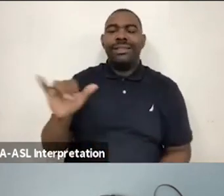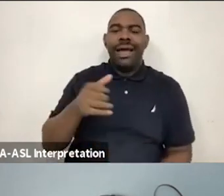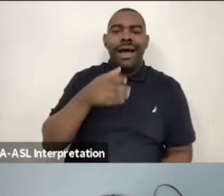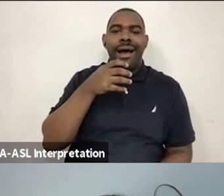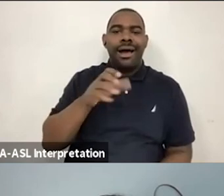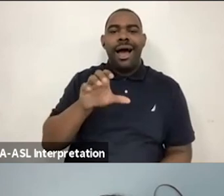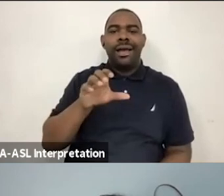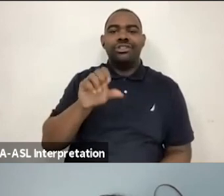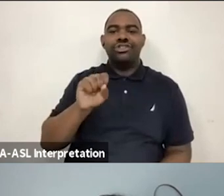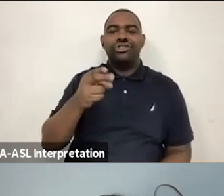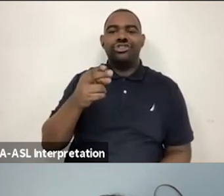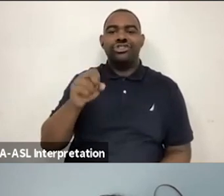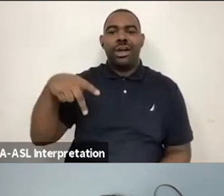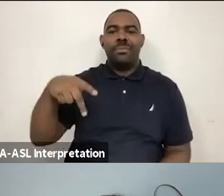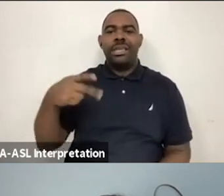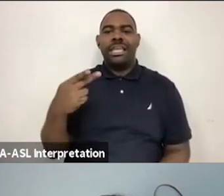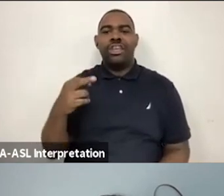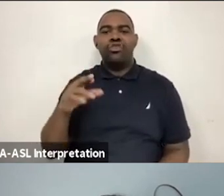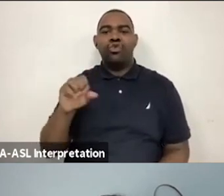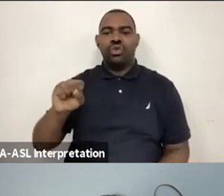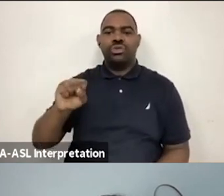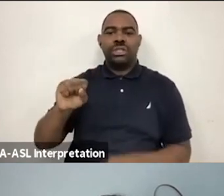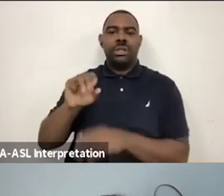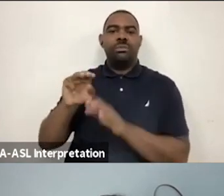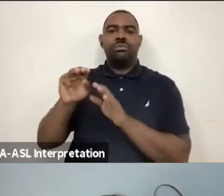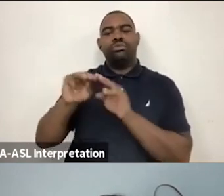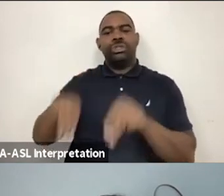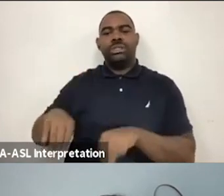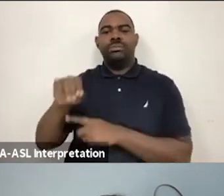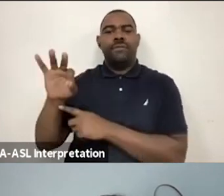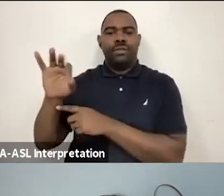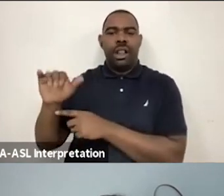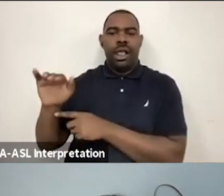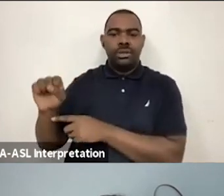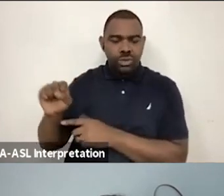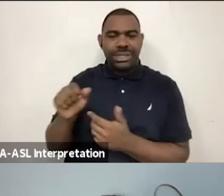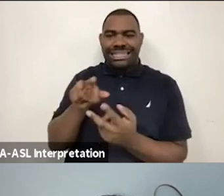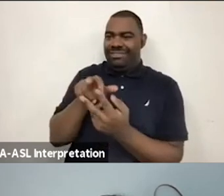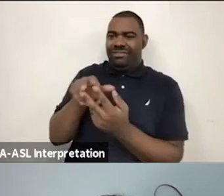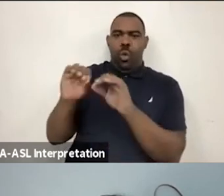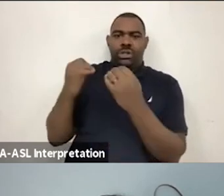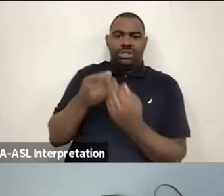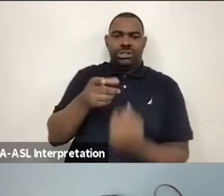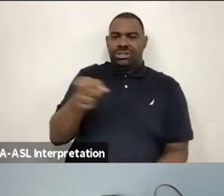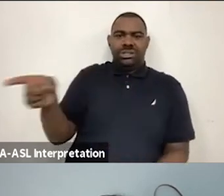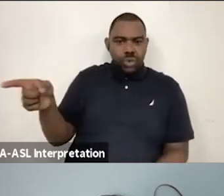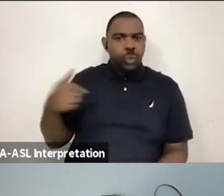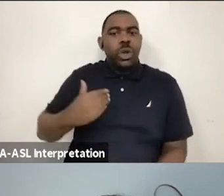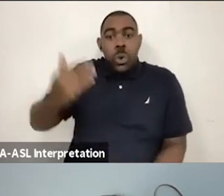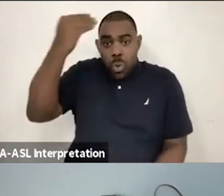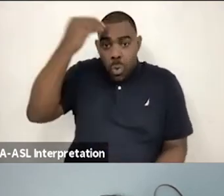such as the Hot Shop Heroes at the Museum of Glass, or Pathway to Art, or Red Badge, any of those